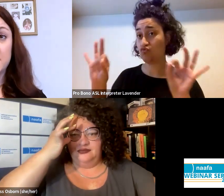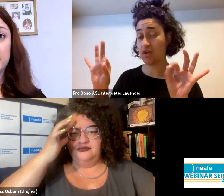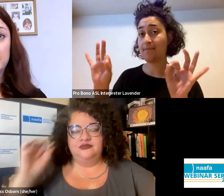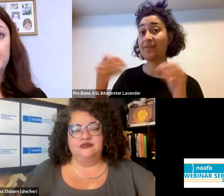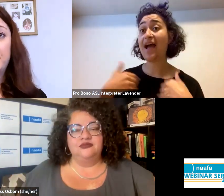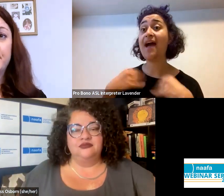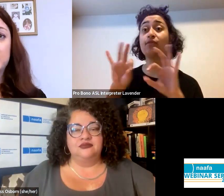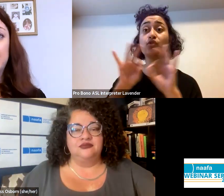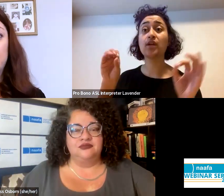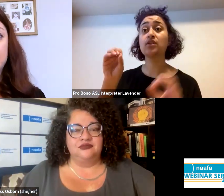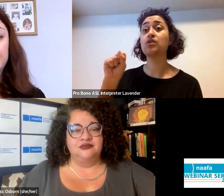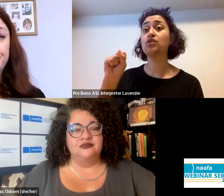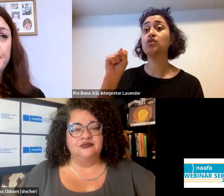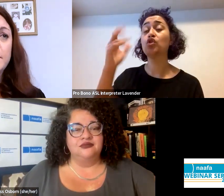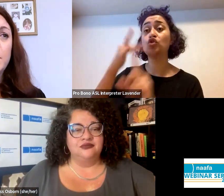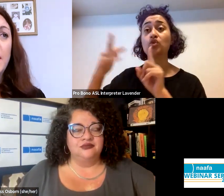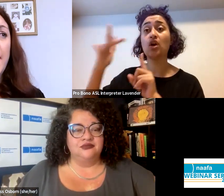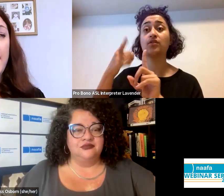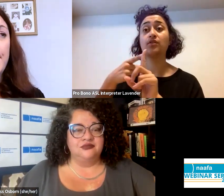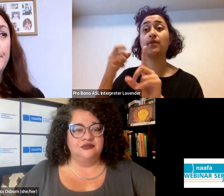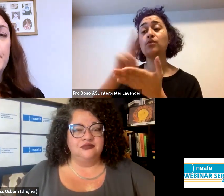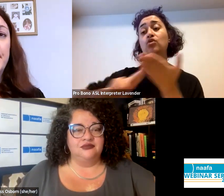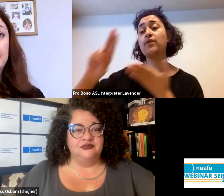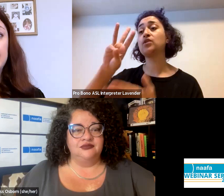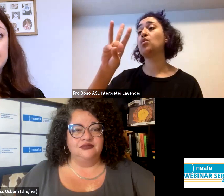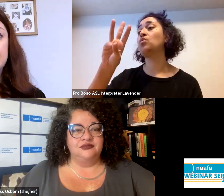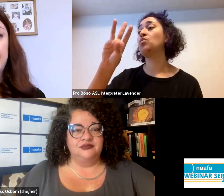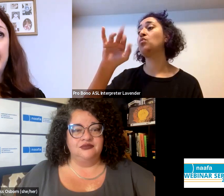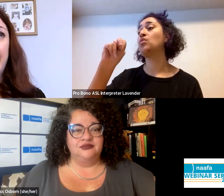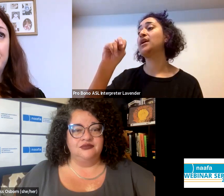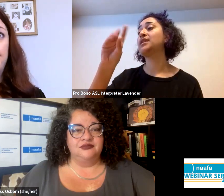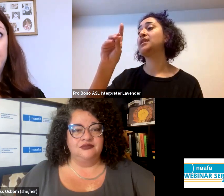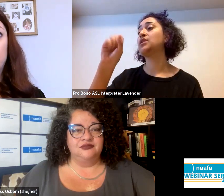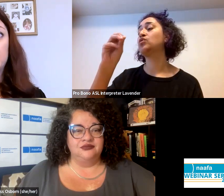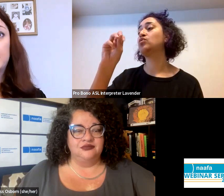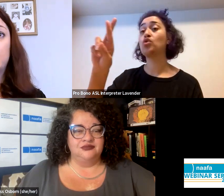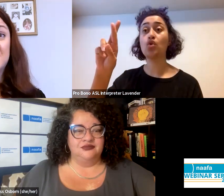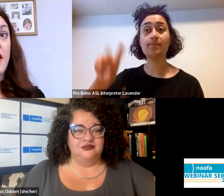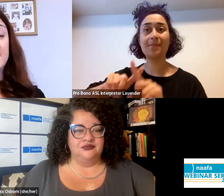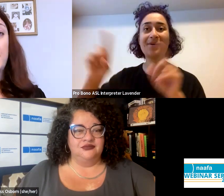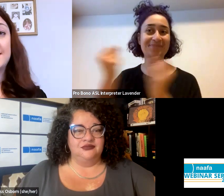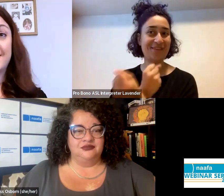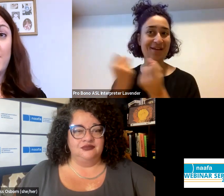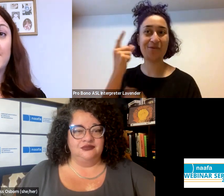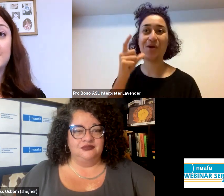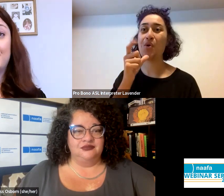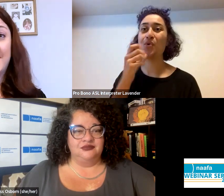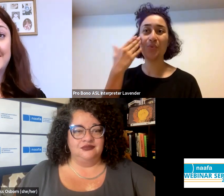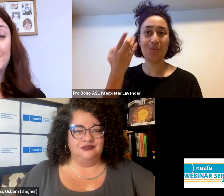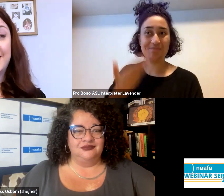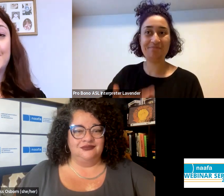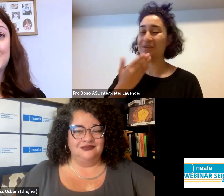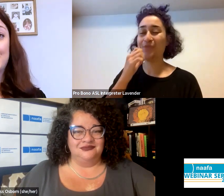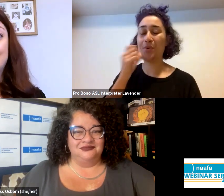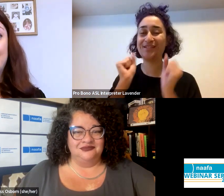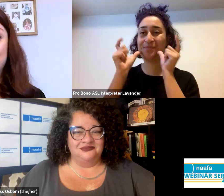degree in sociology from the University of Windsor. But needless to say, everybody who knows me was not surprised at all to find